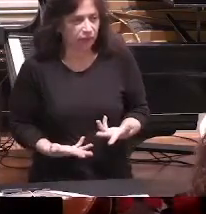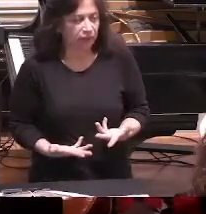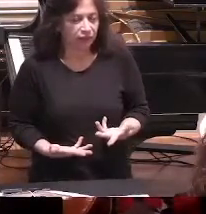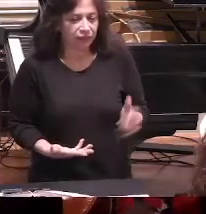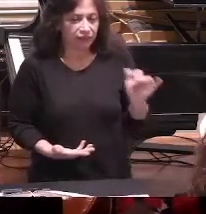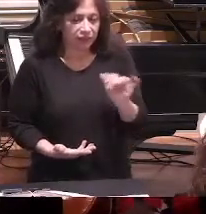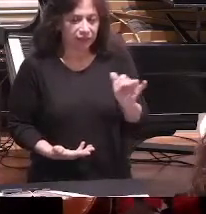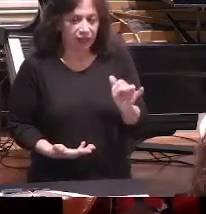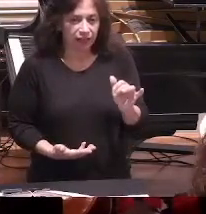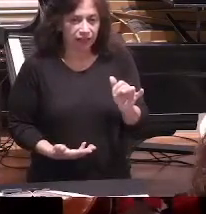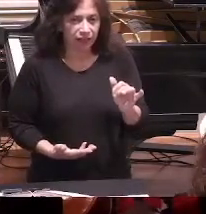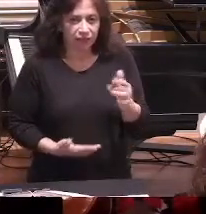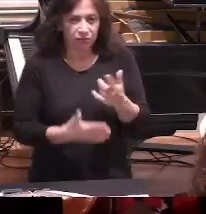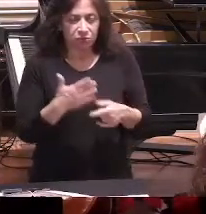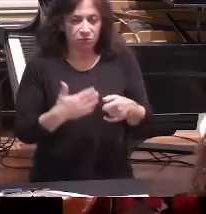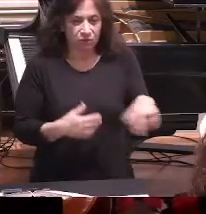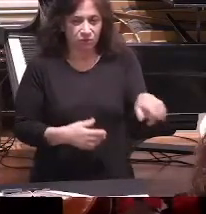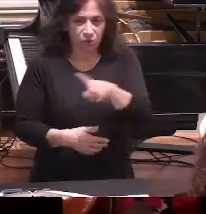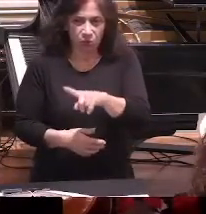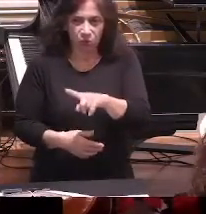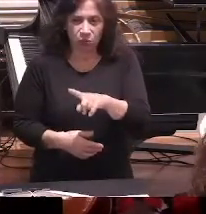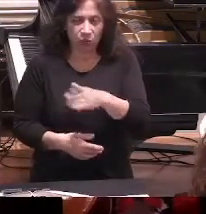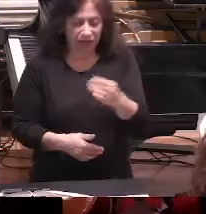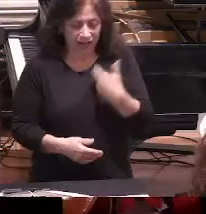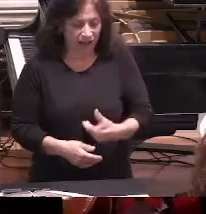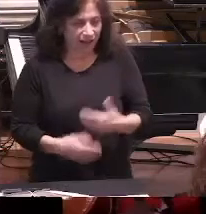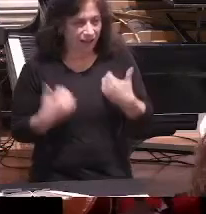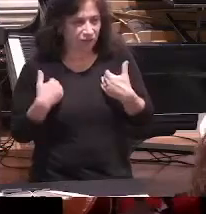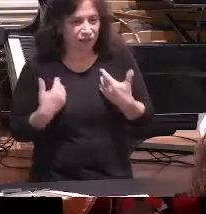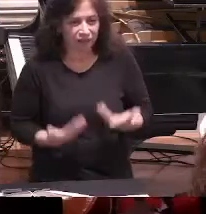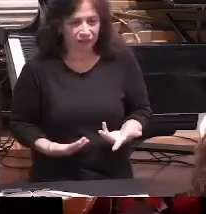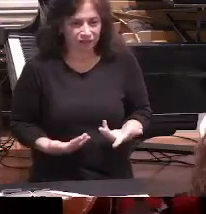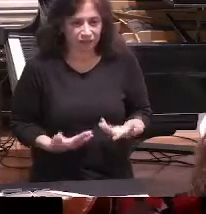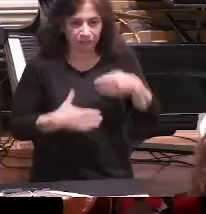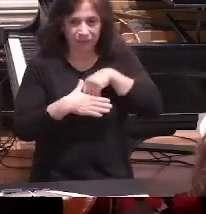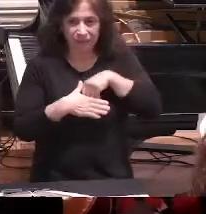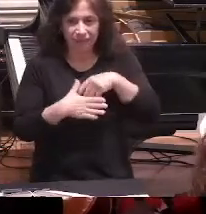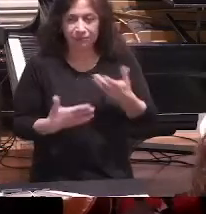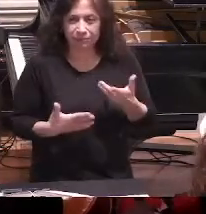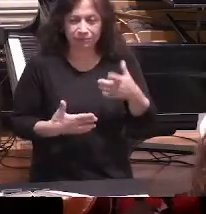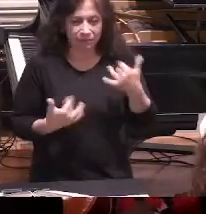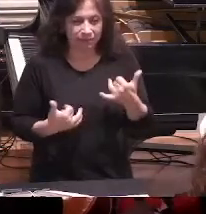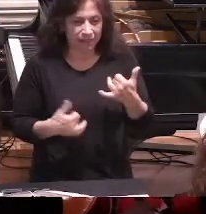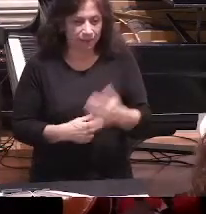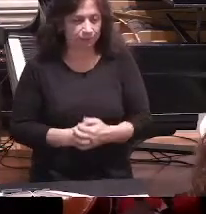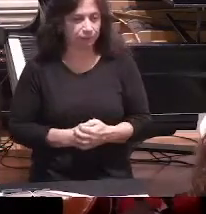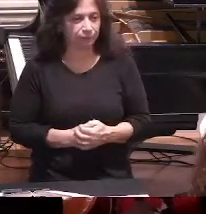just like the ones you and I find ourselves in this very day.